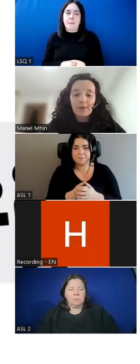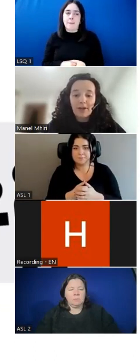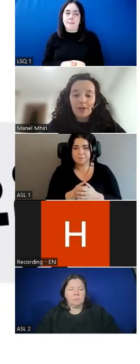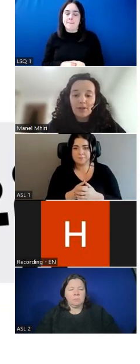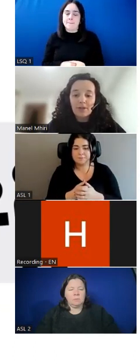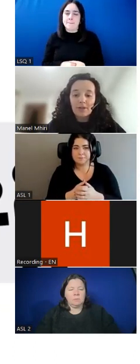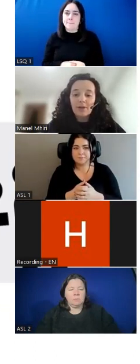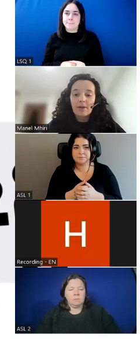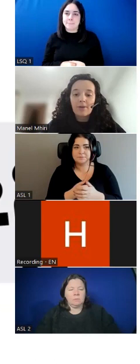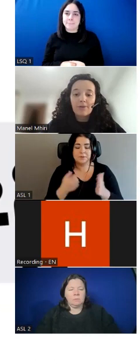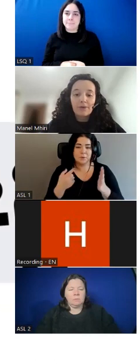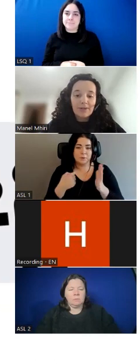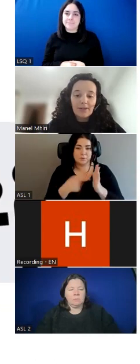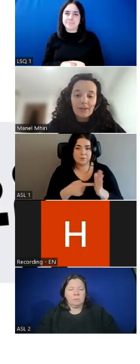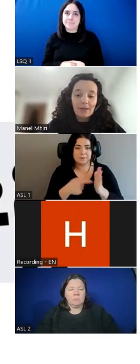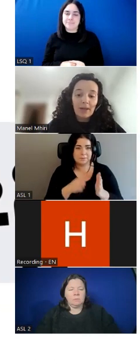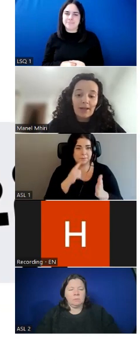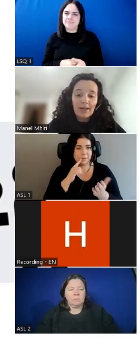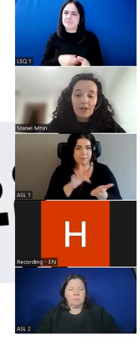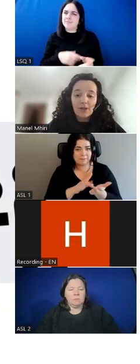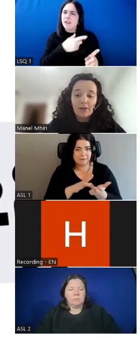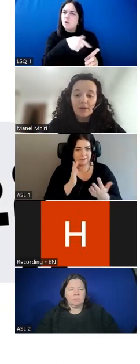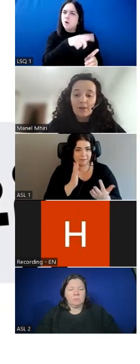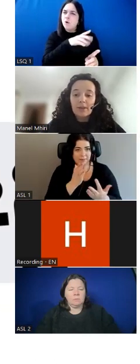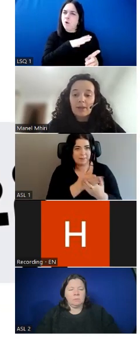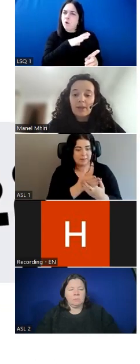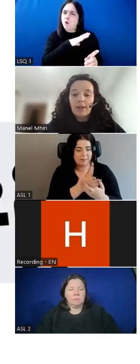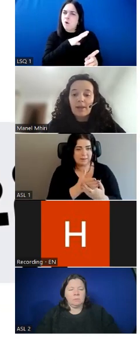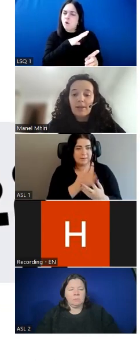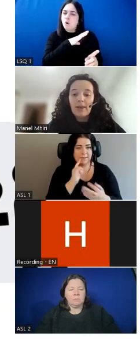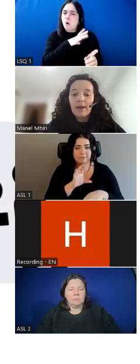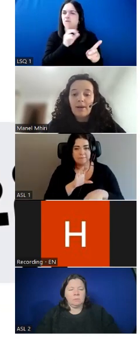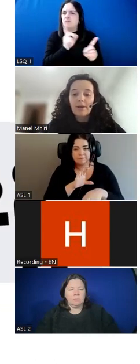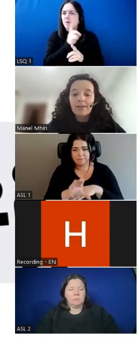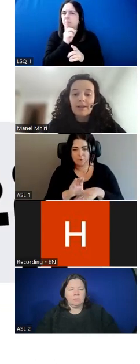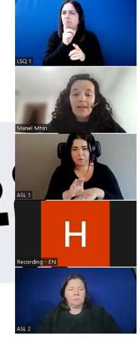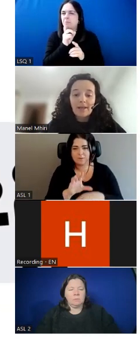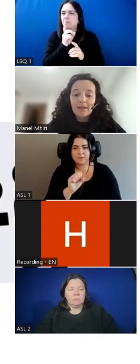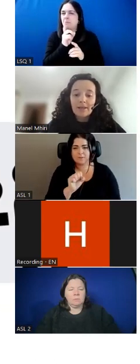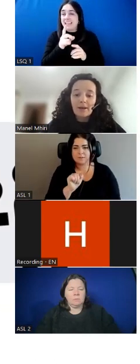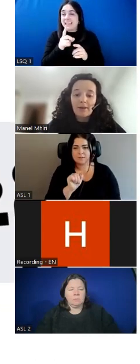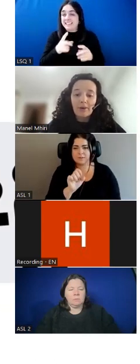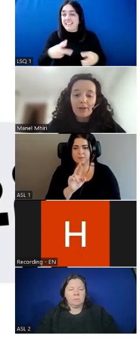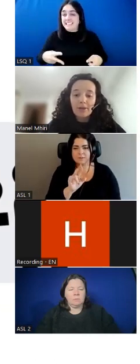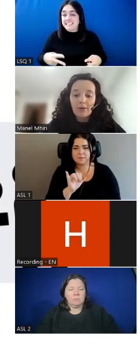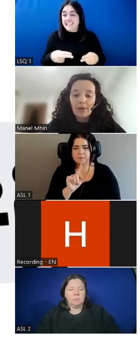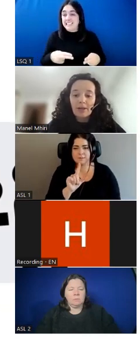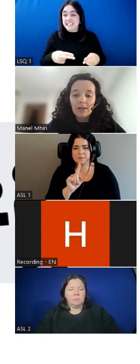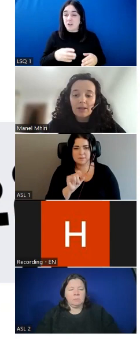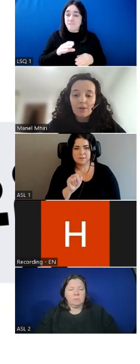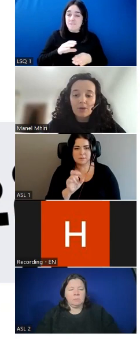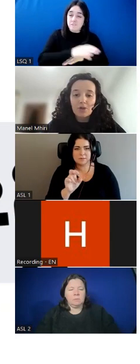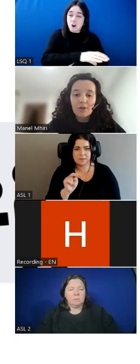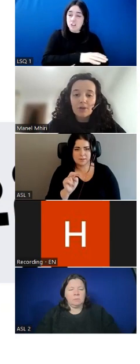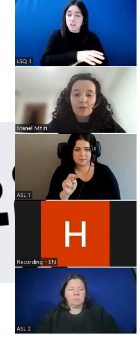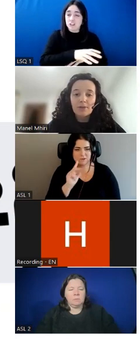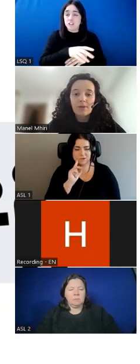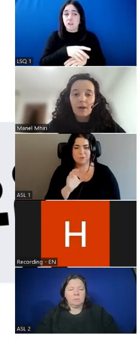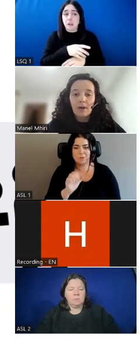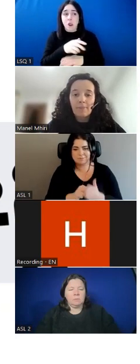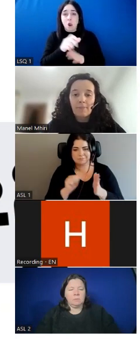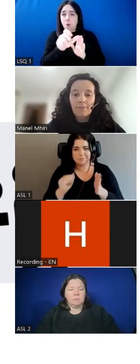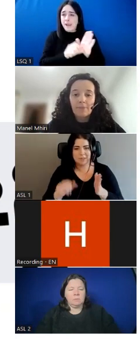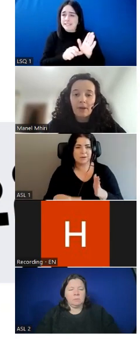medical interventions, forced sterilization. They are detained involuntarily in